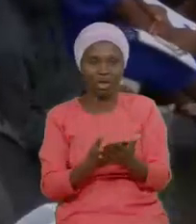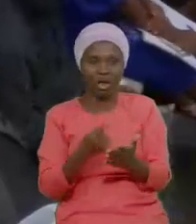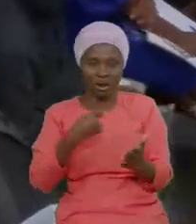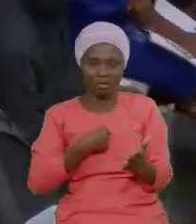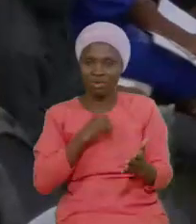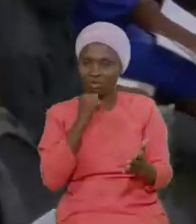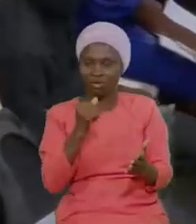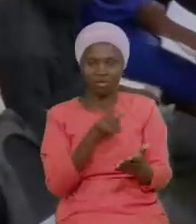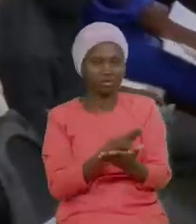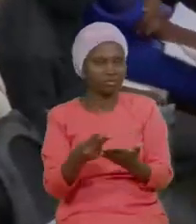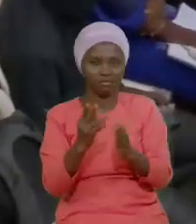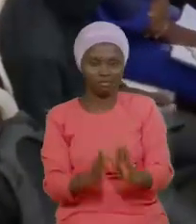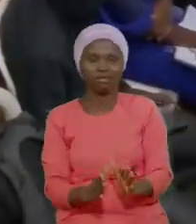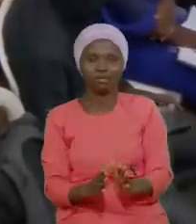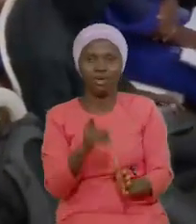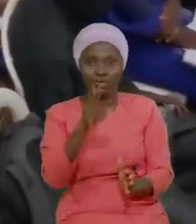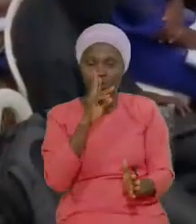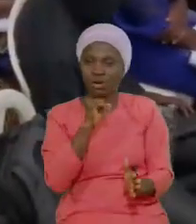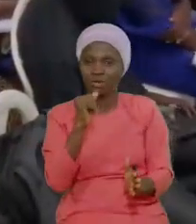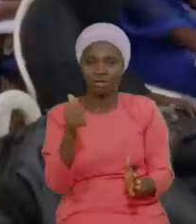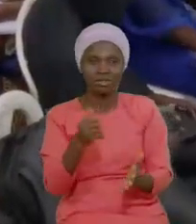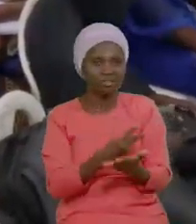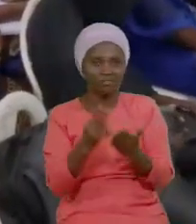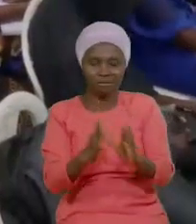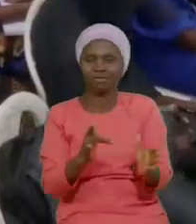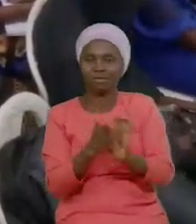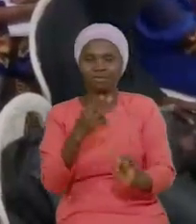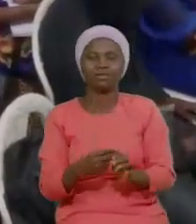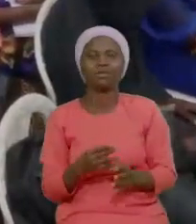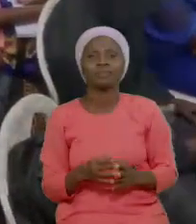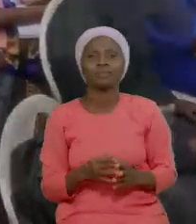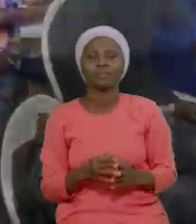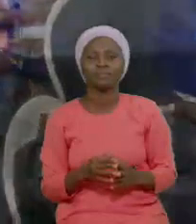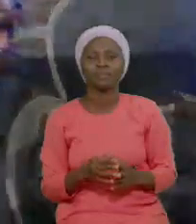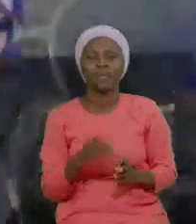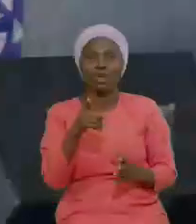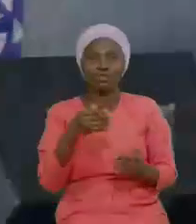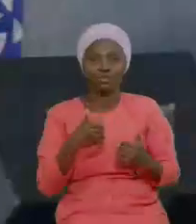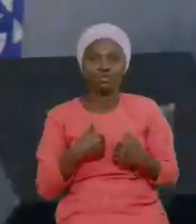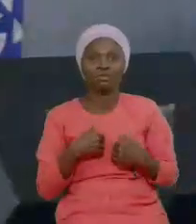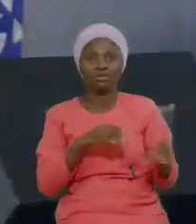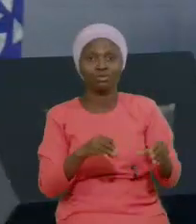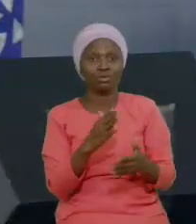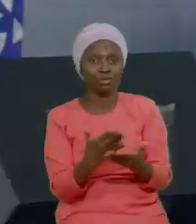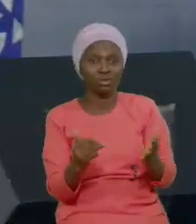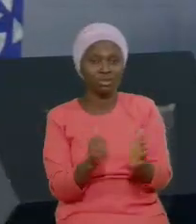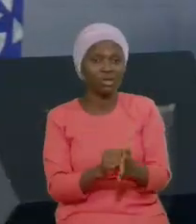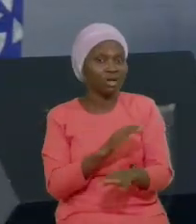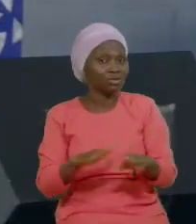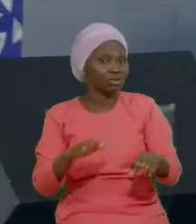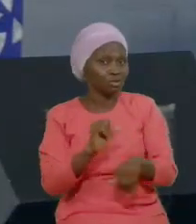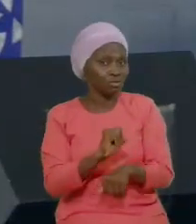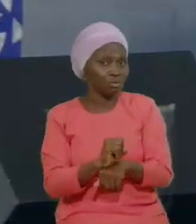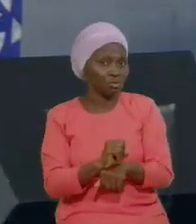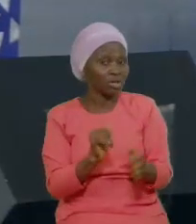You are not a failure. You have done things that didn't work, that failed, but you are not a